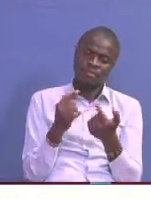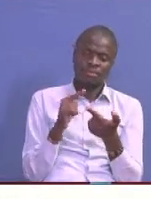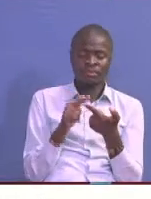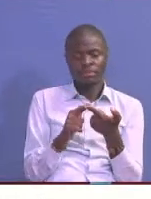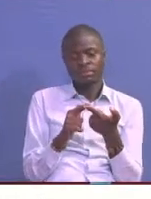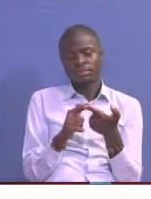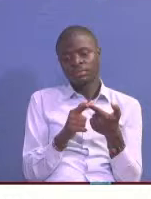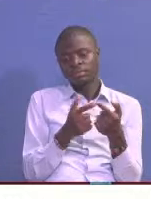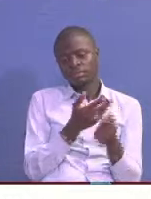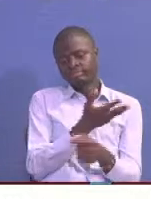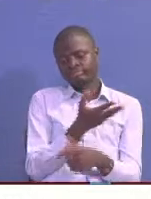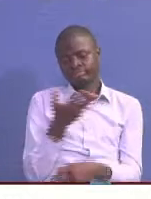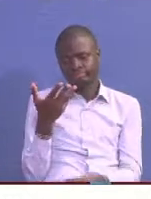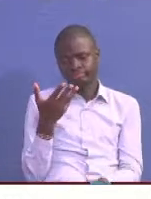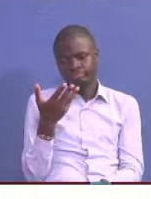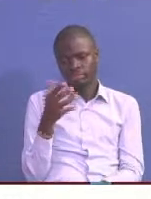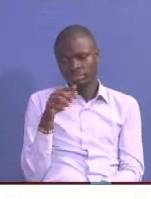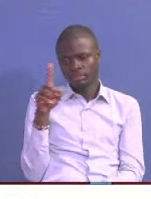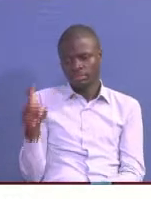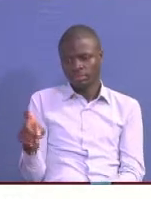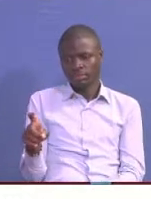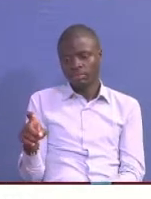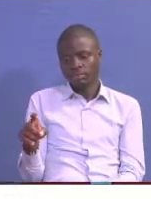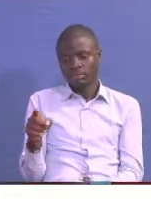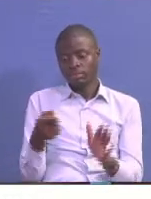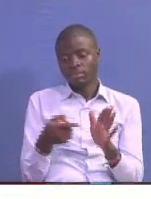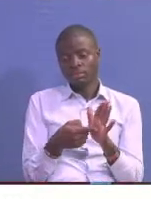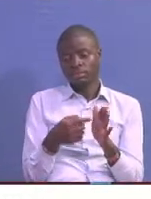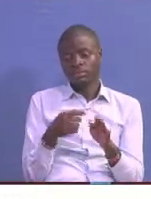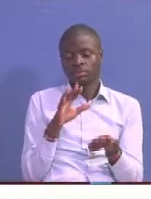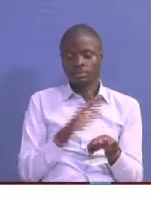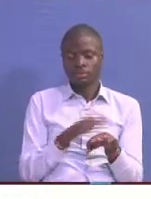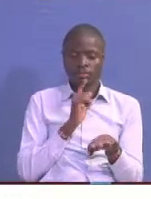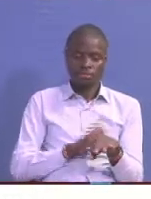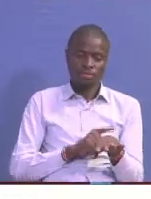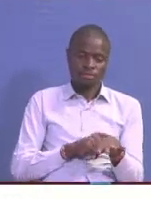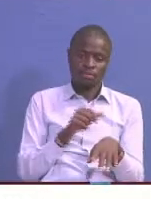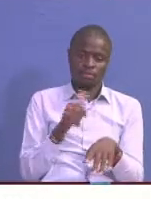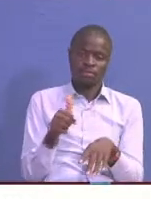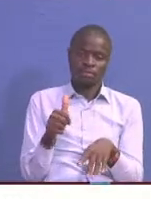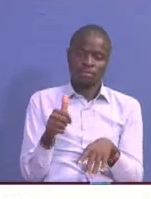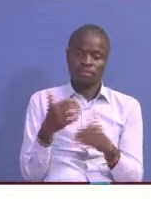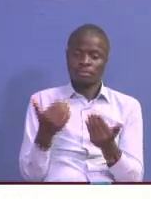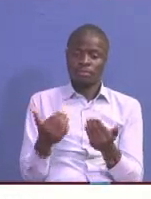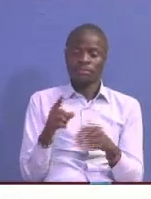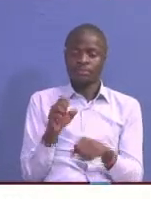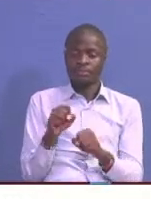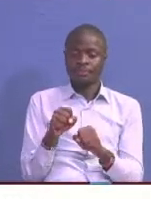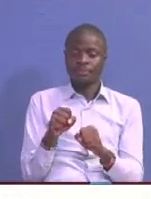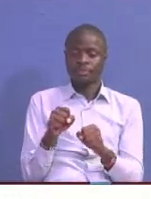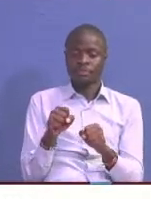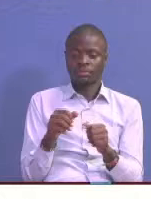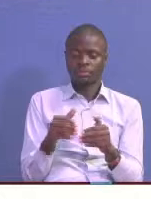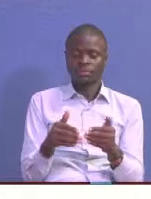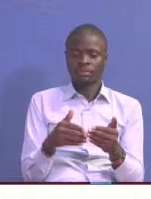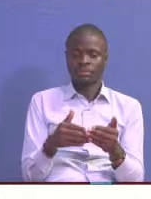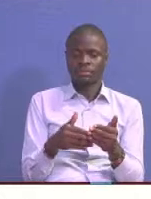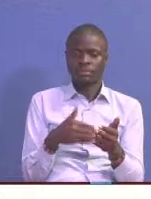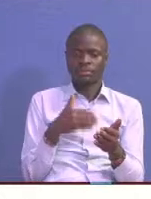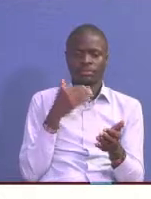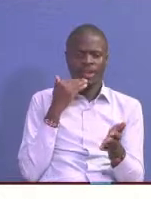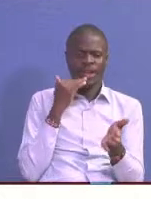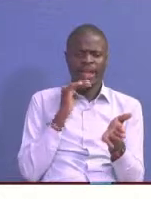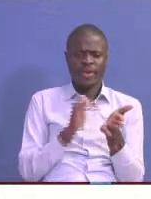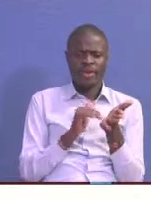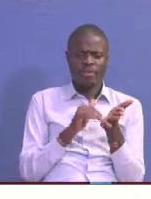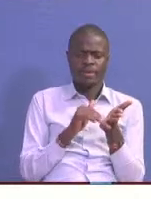to invite questions. This is a good time where now you can either raise comments. If you have